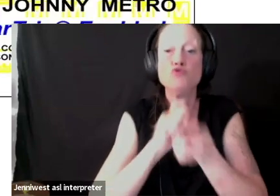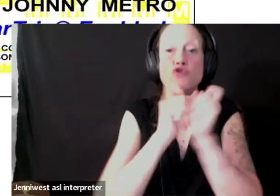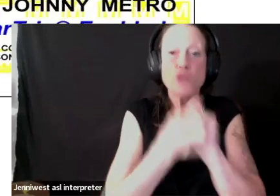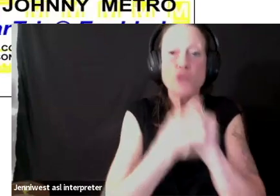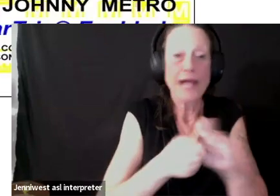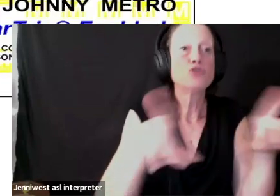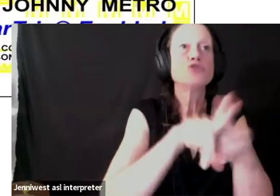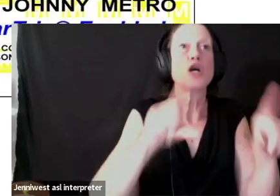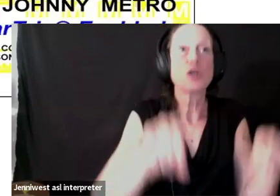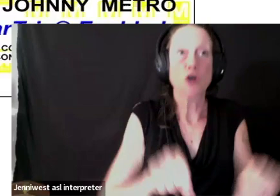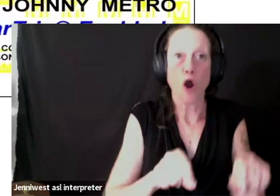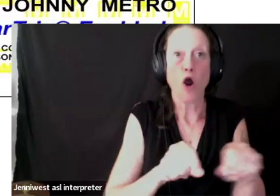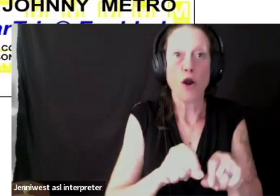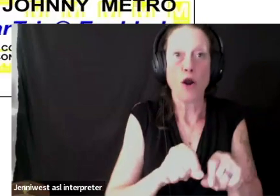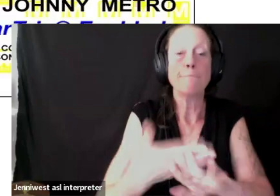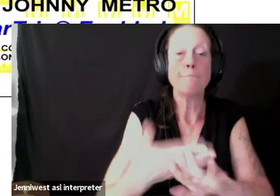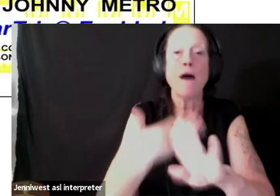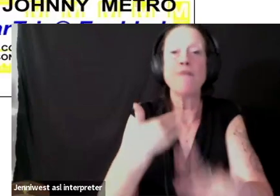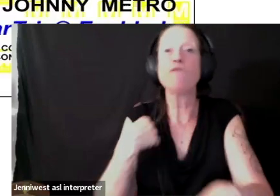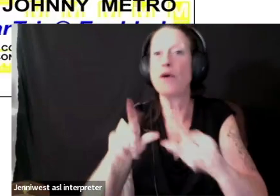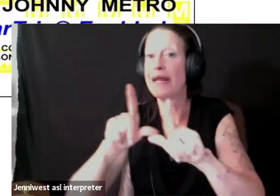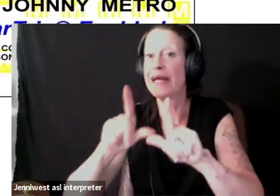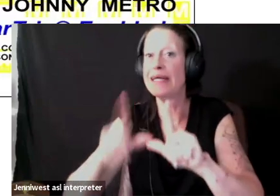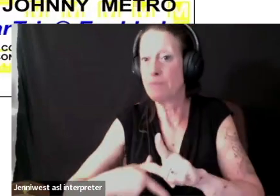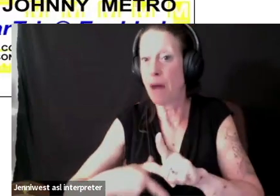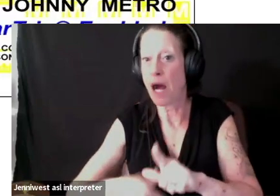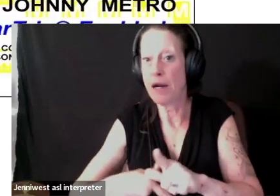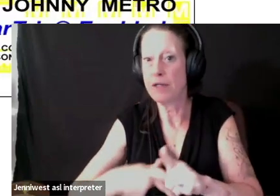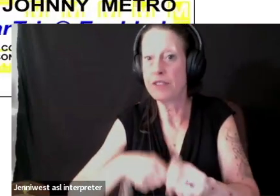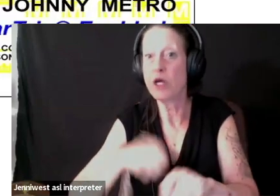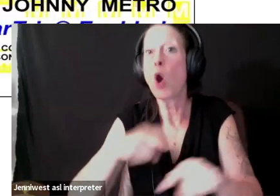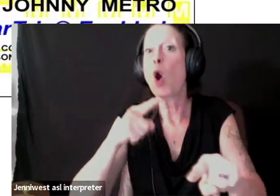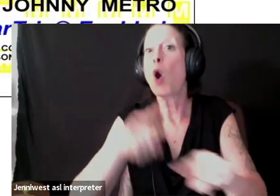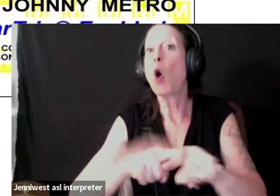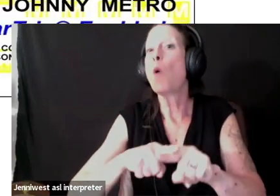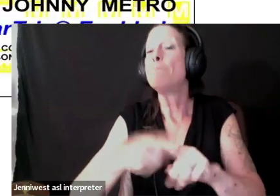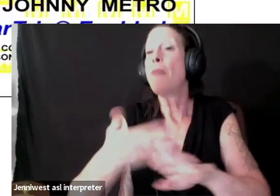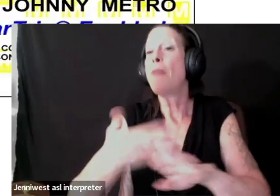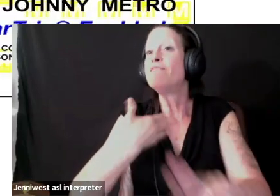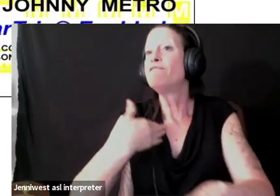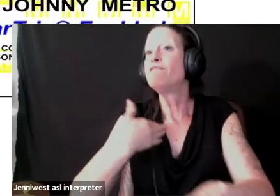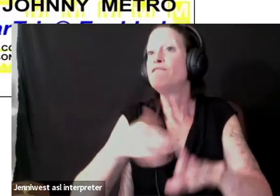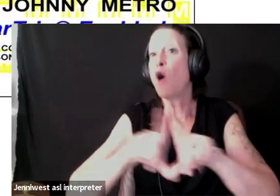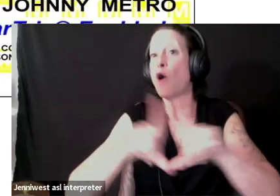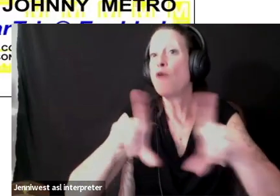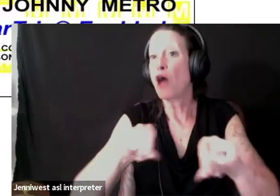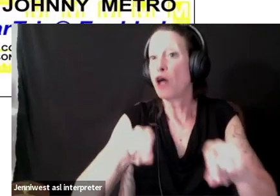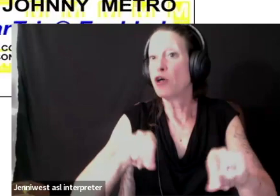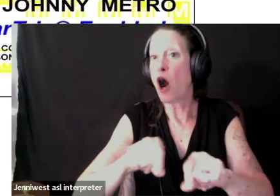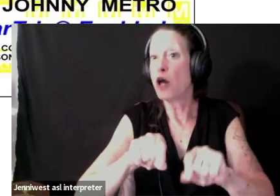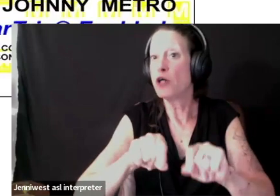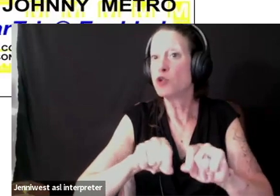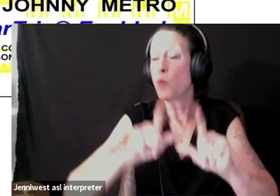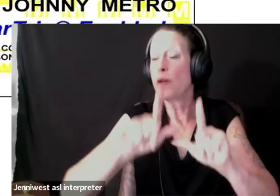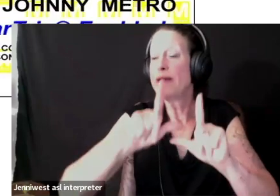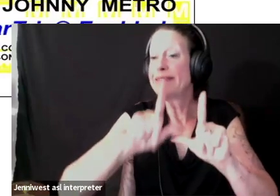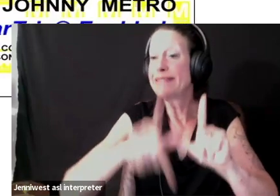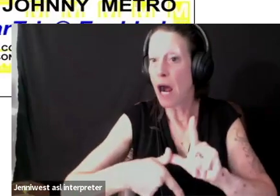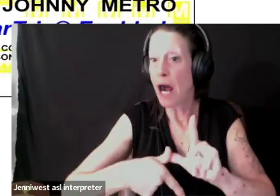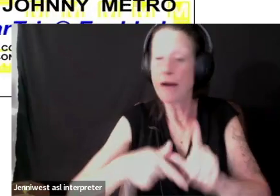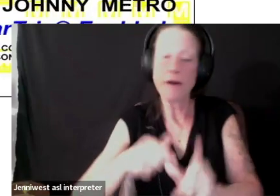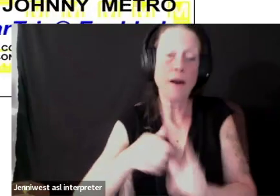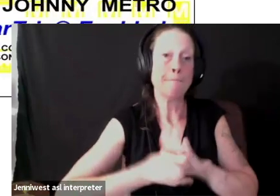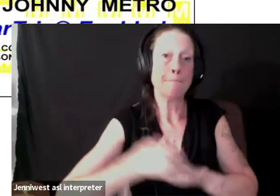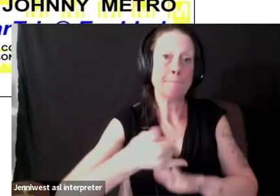9/10/2020, on 9/10/2020, you can have up to $300 on these cards. it is not going to work. You have to renew